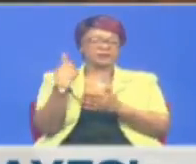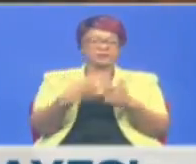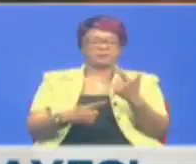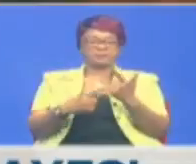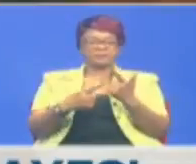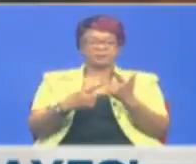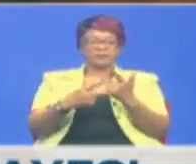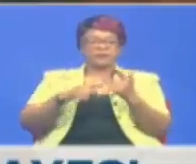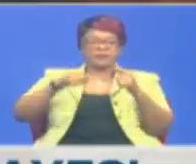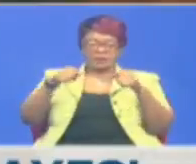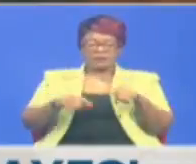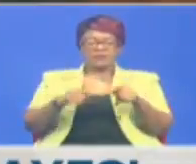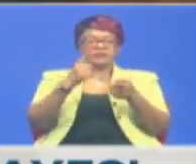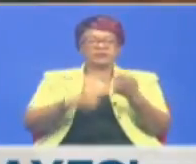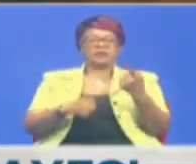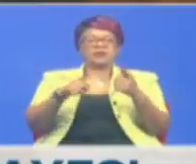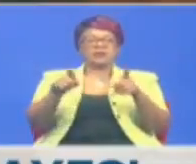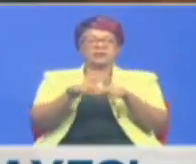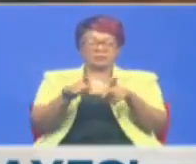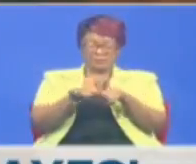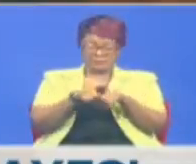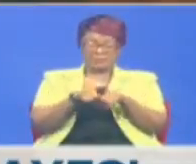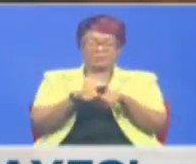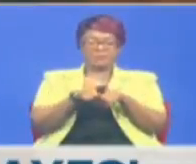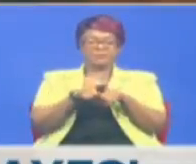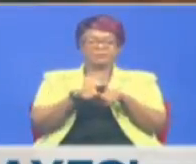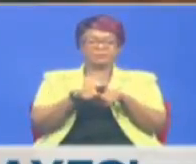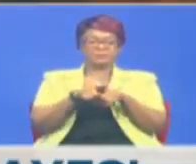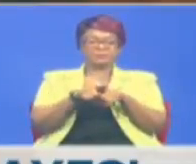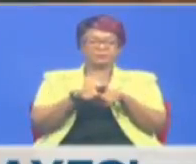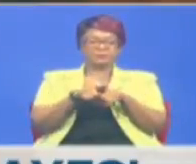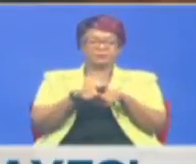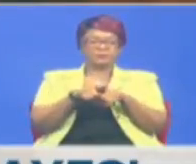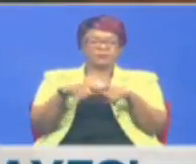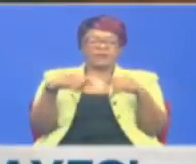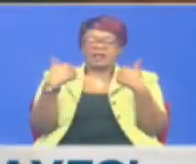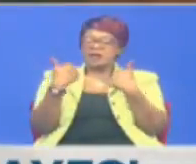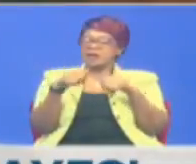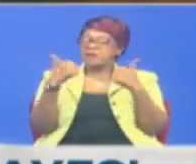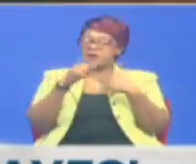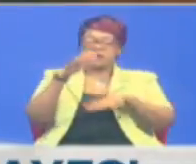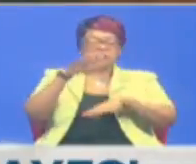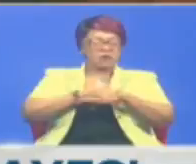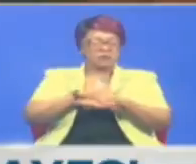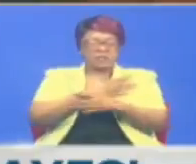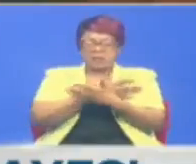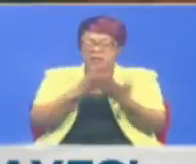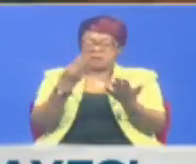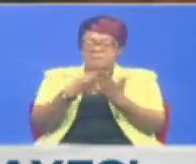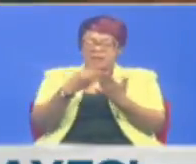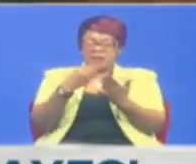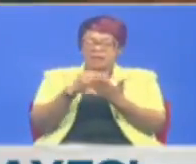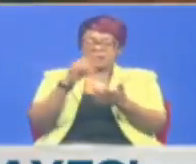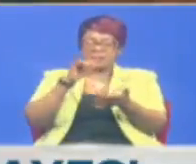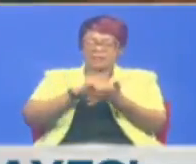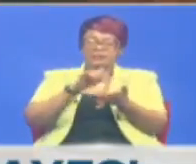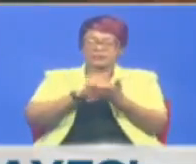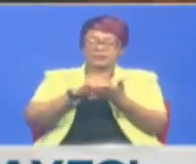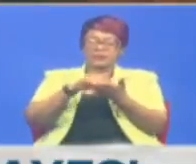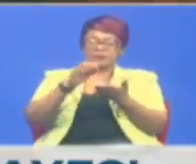and this year they have been sitting with the president this year. They didn't get a single cent on top of what was allocated by the Treasury.